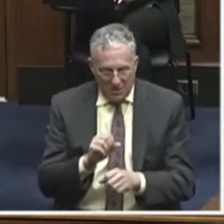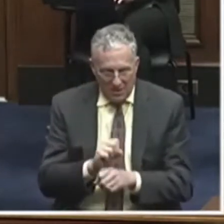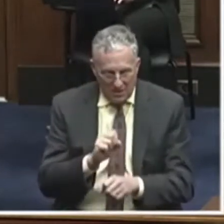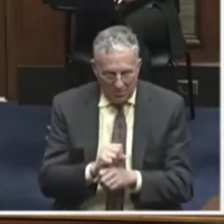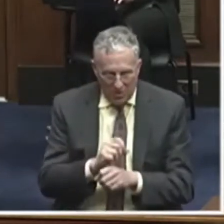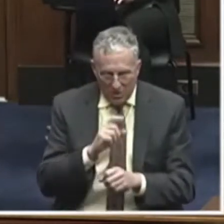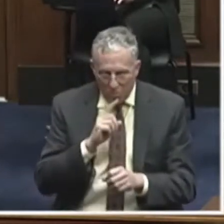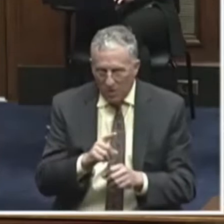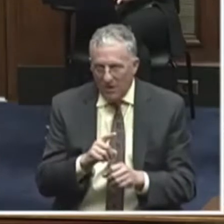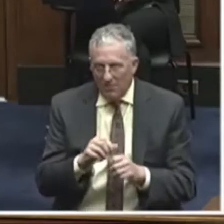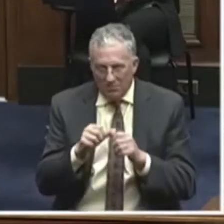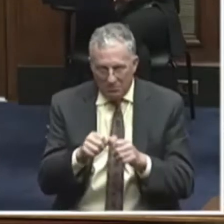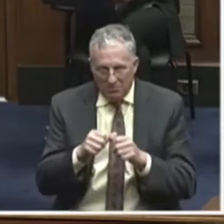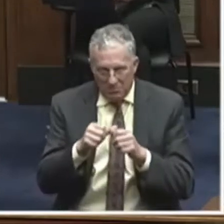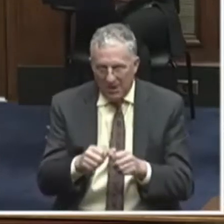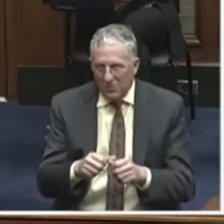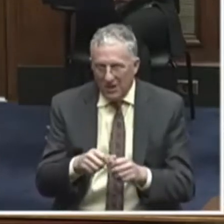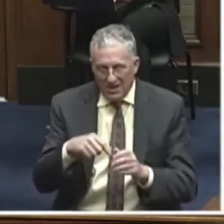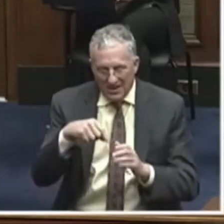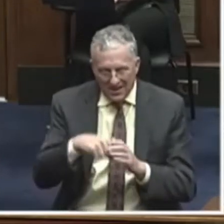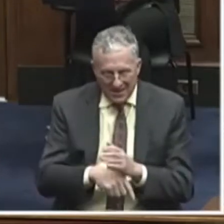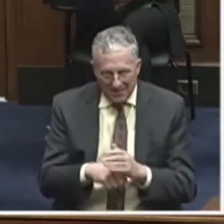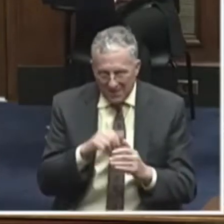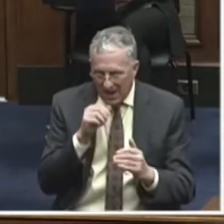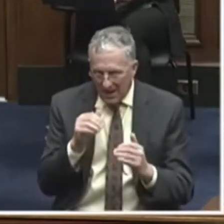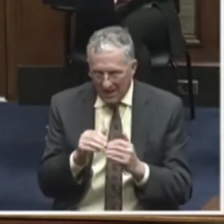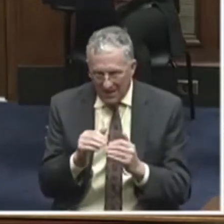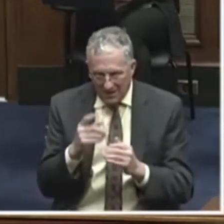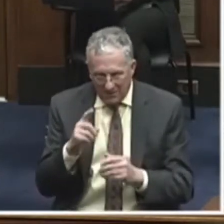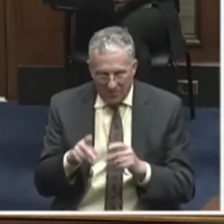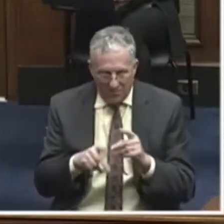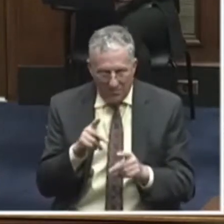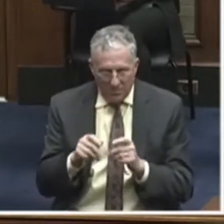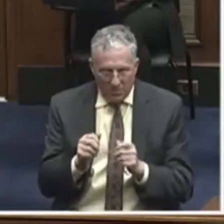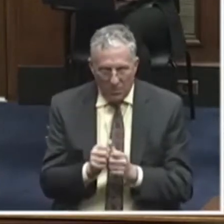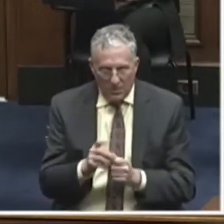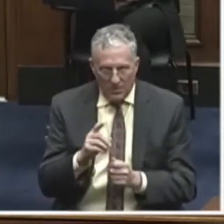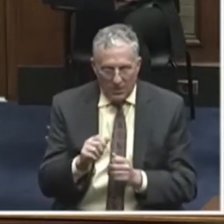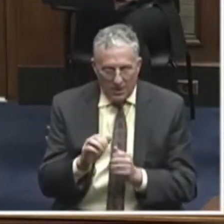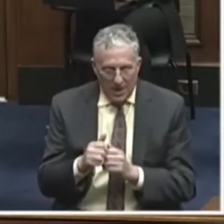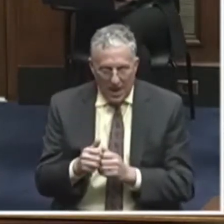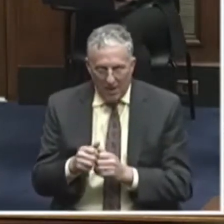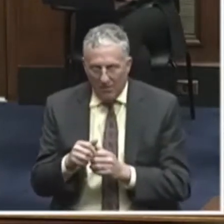with disabilities? And how would Medicare for All help to address this?